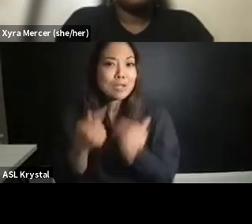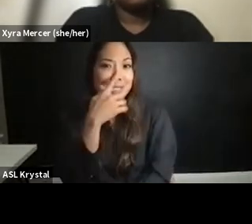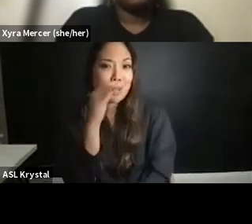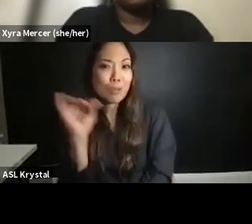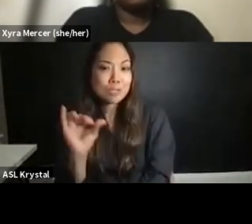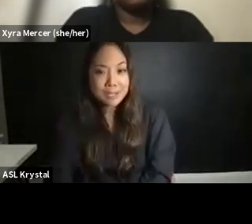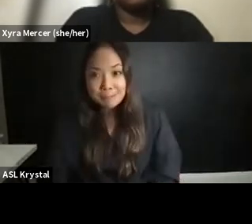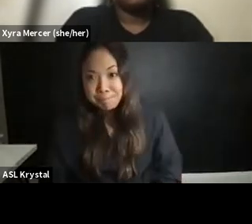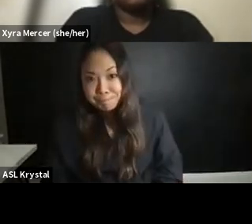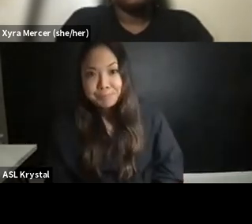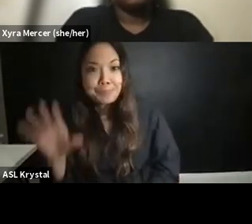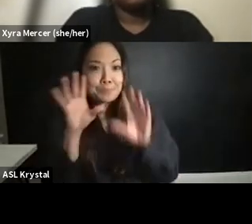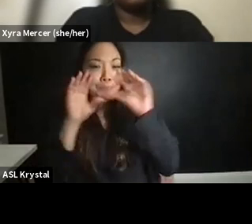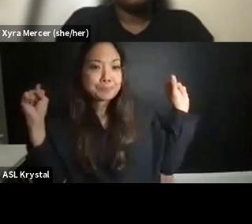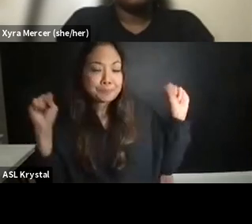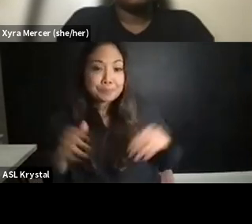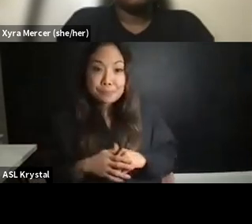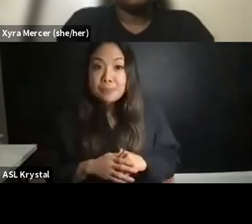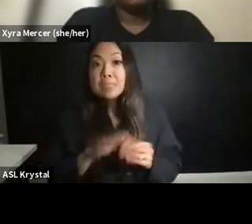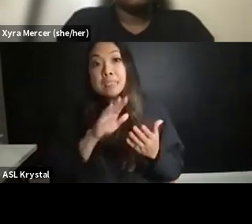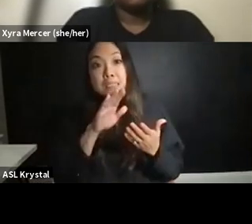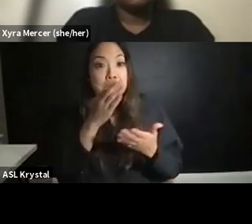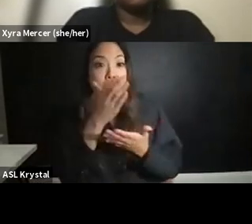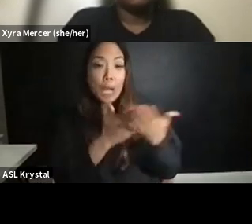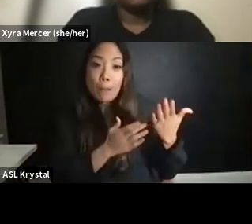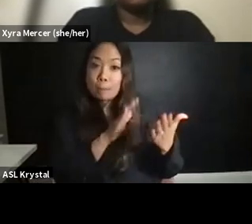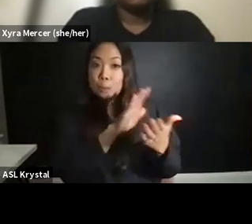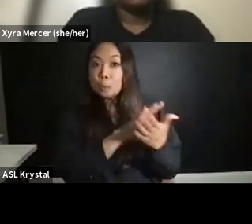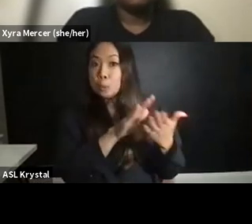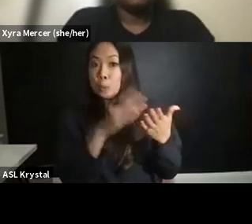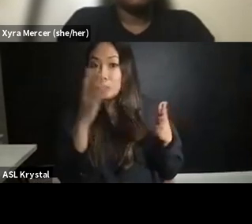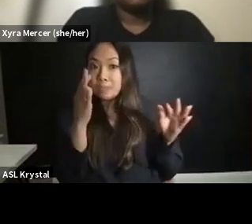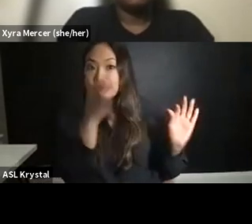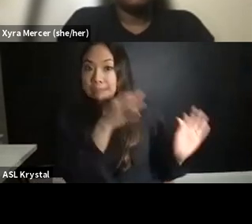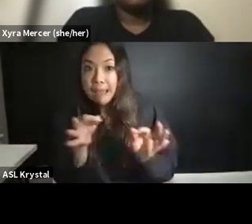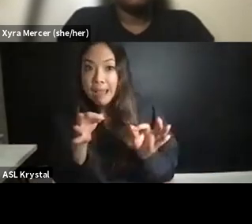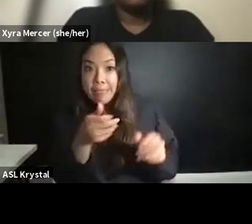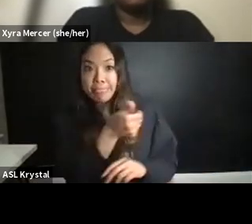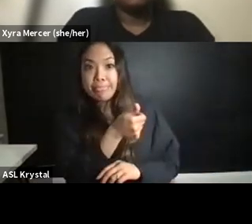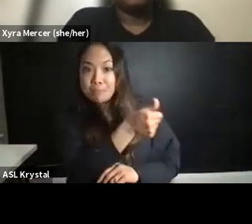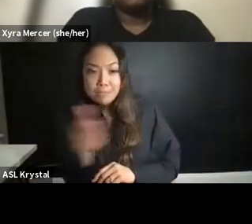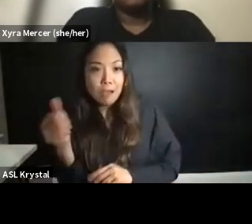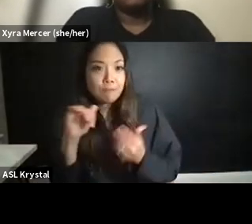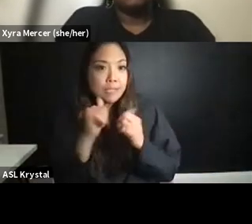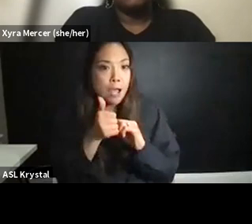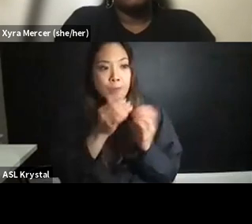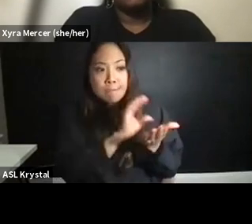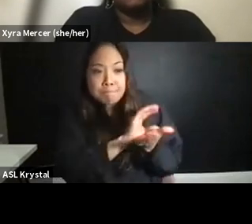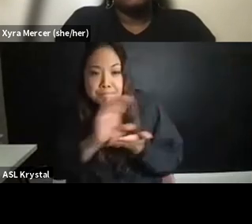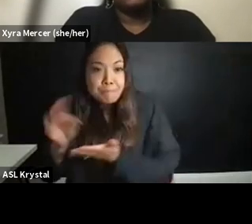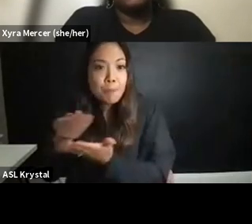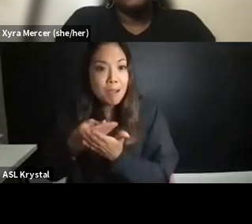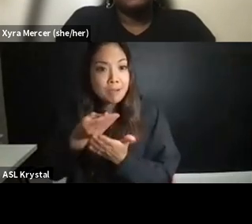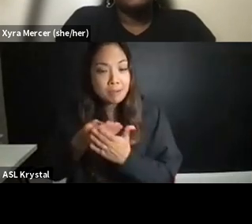you know we do have autonomous schools but what we are working toward and what i want to propose to the school committee is that there are essential